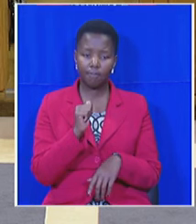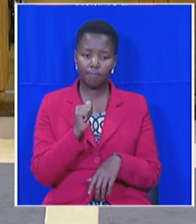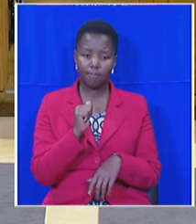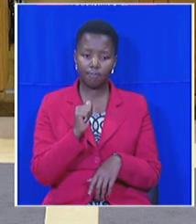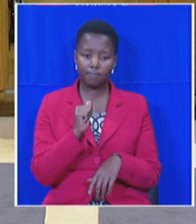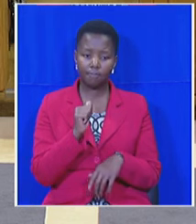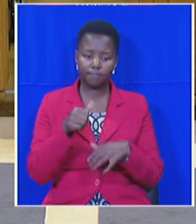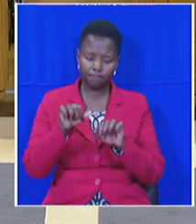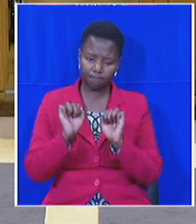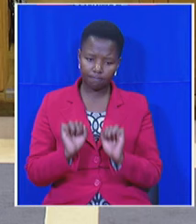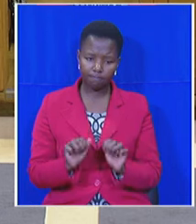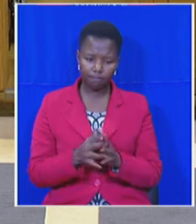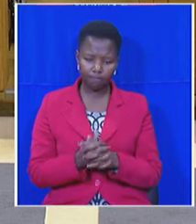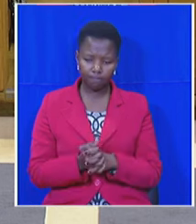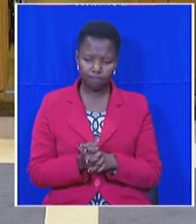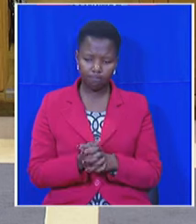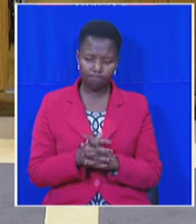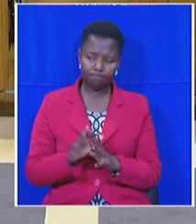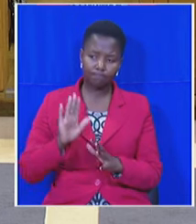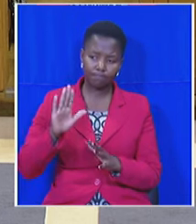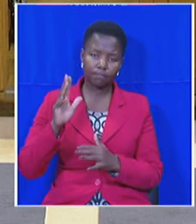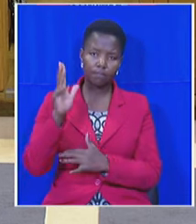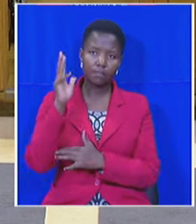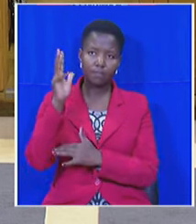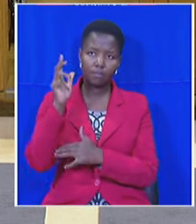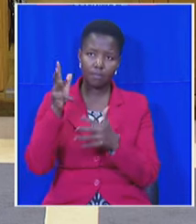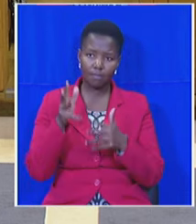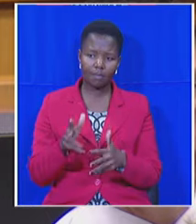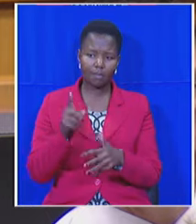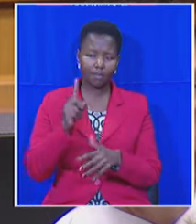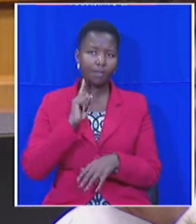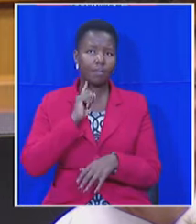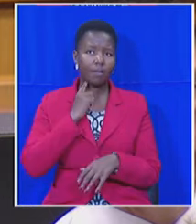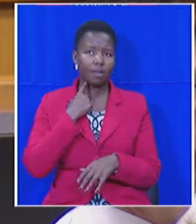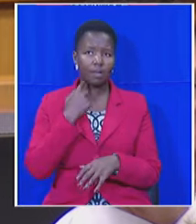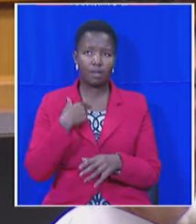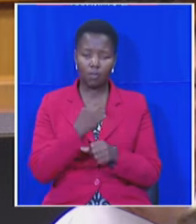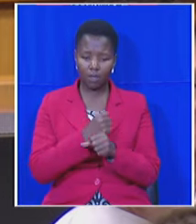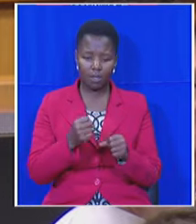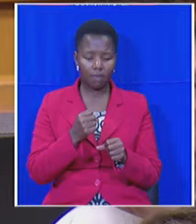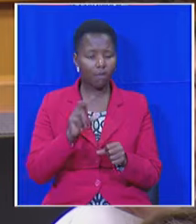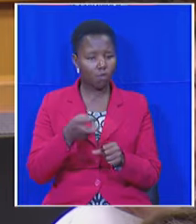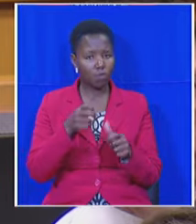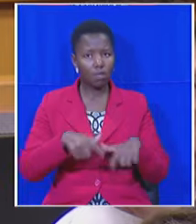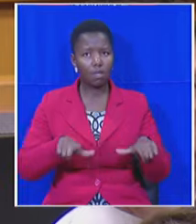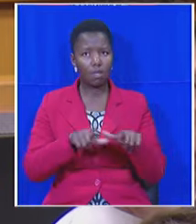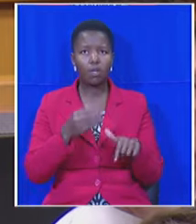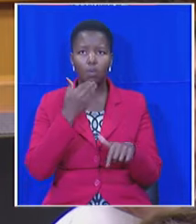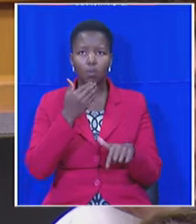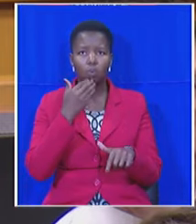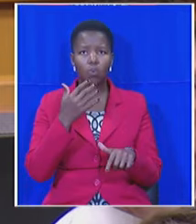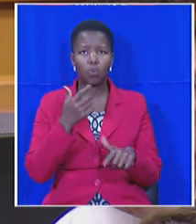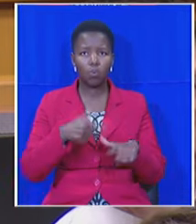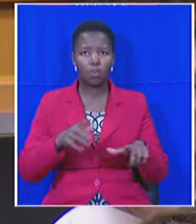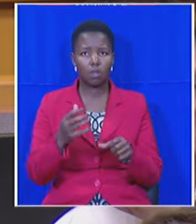umkhulumo ngaphambili ukhuluma uyaphosisa sishontshanga umhlaba. Ubani otshontsha umhlaba? Order. Sishontshanga